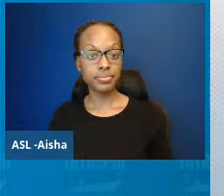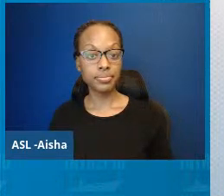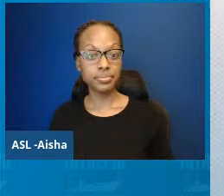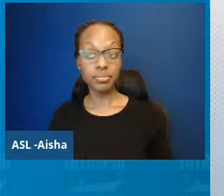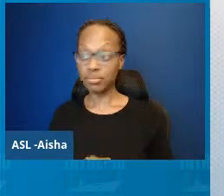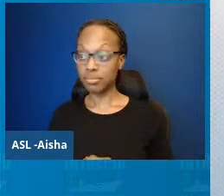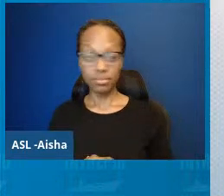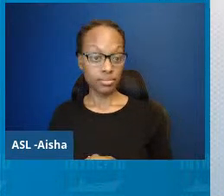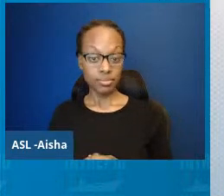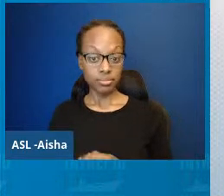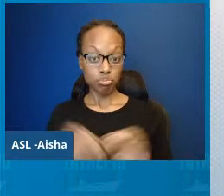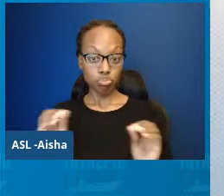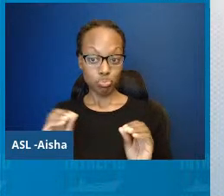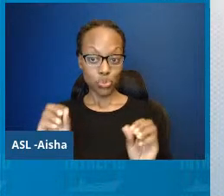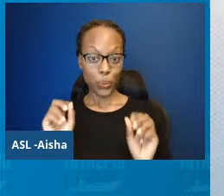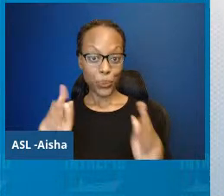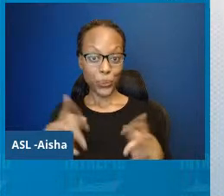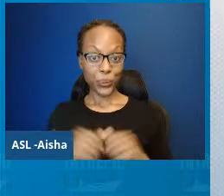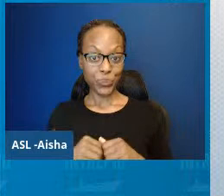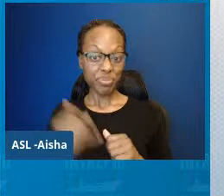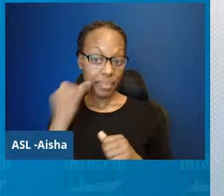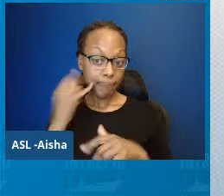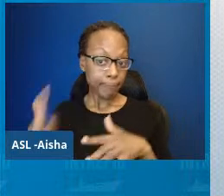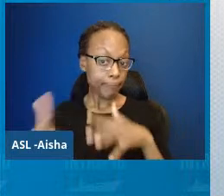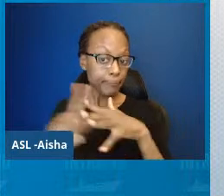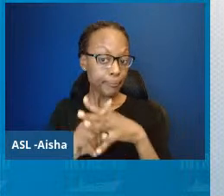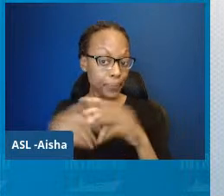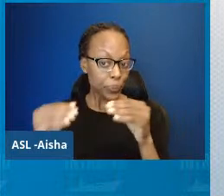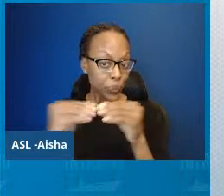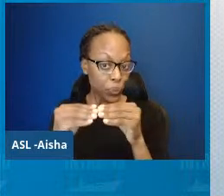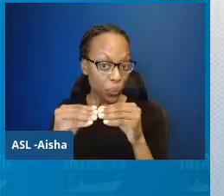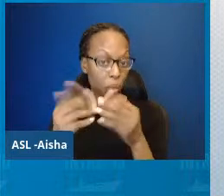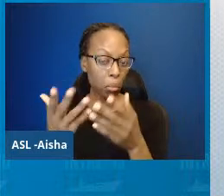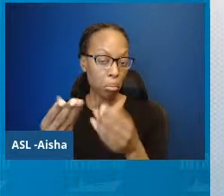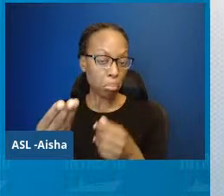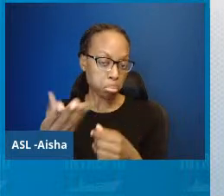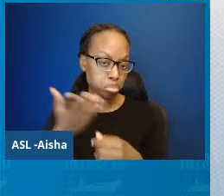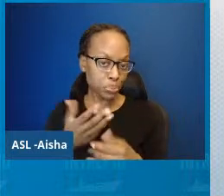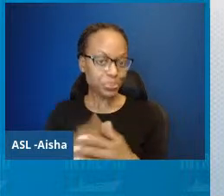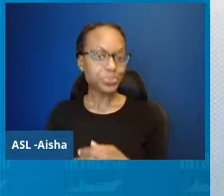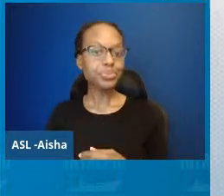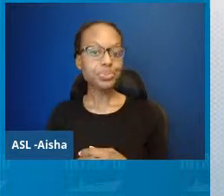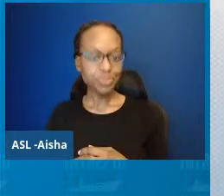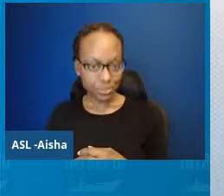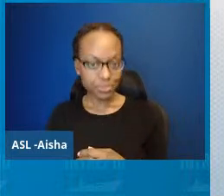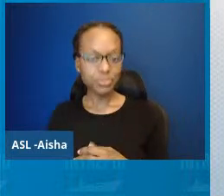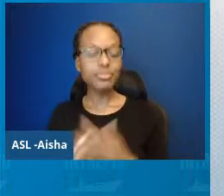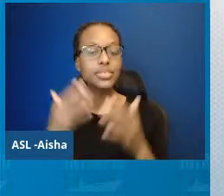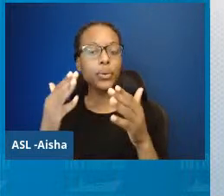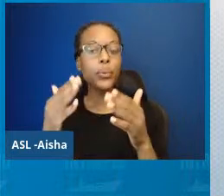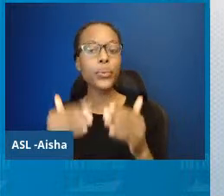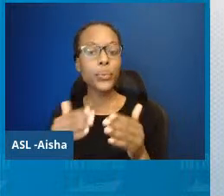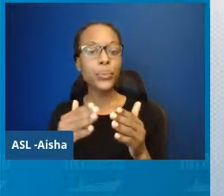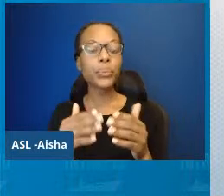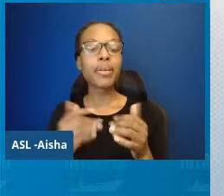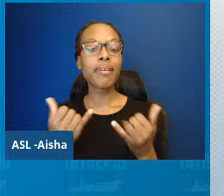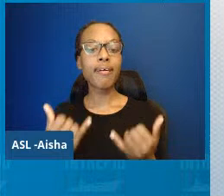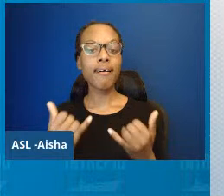All right. Well, if any others come up, I'm happy to answer those. So let's move on